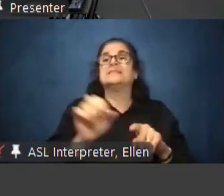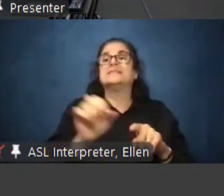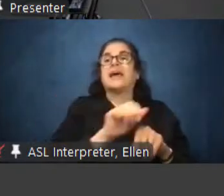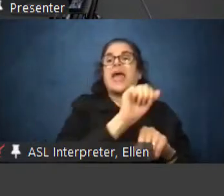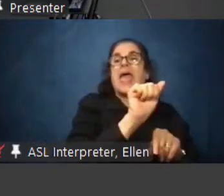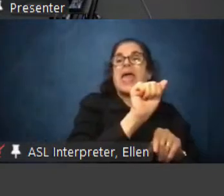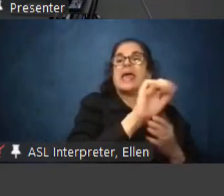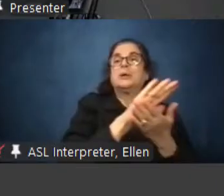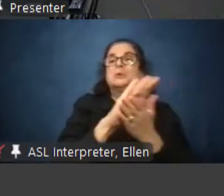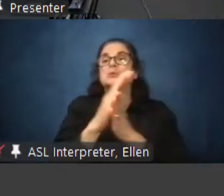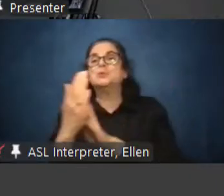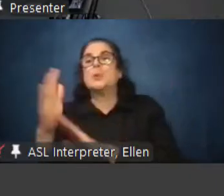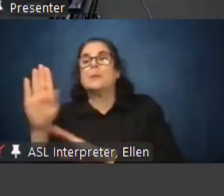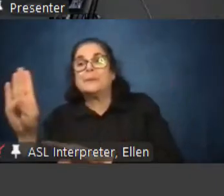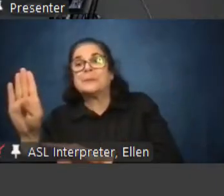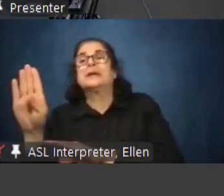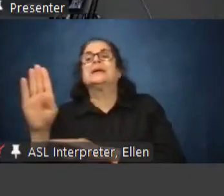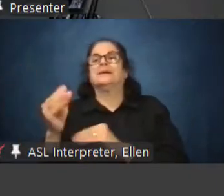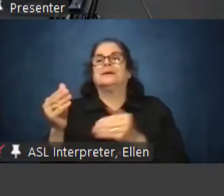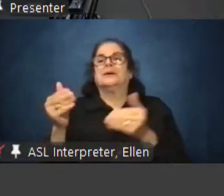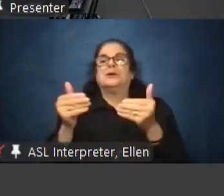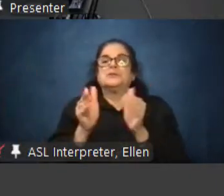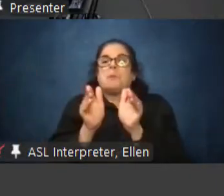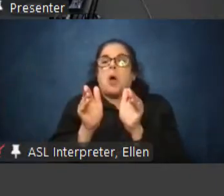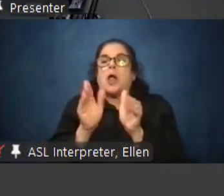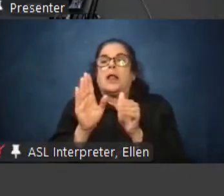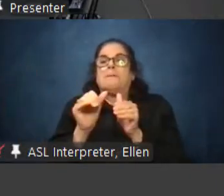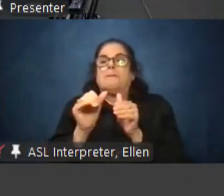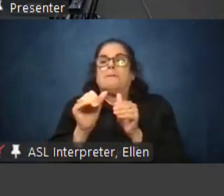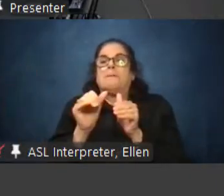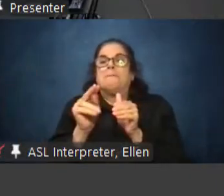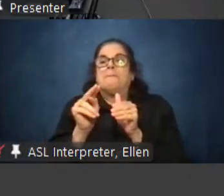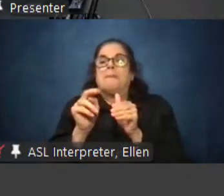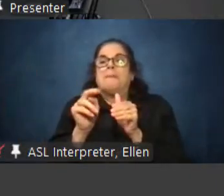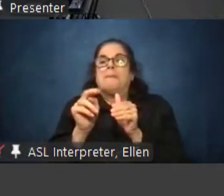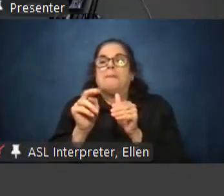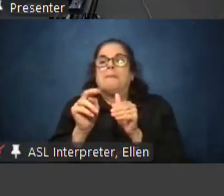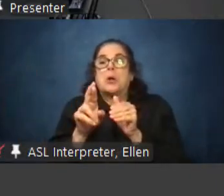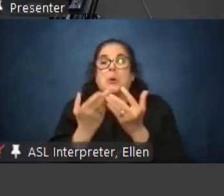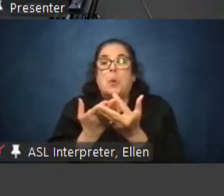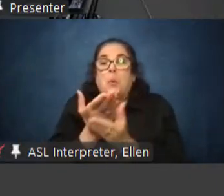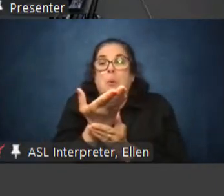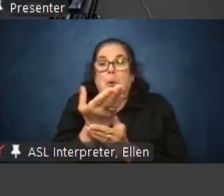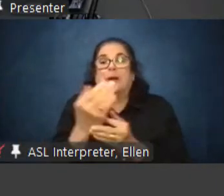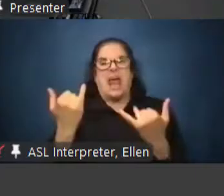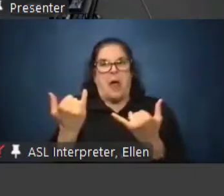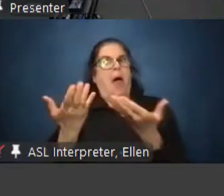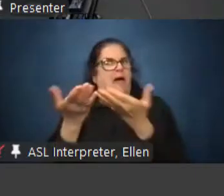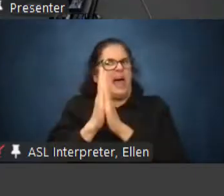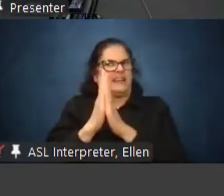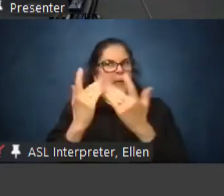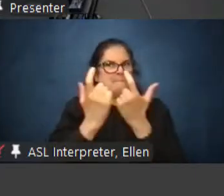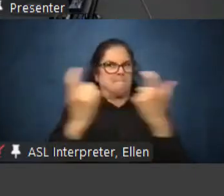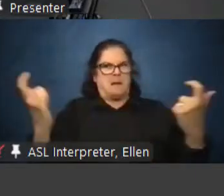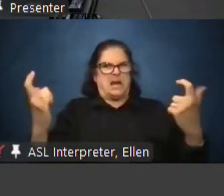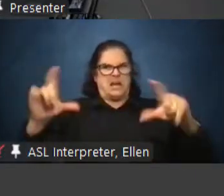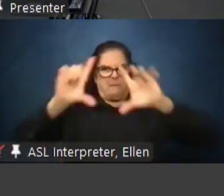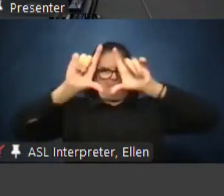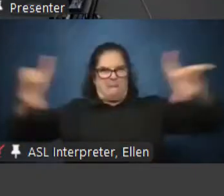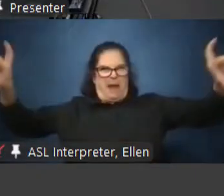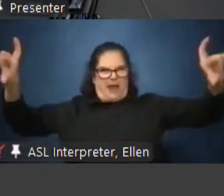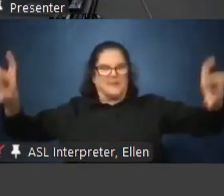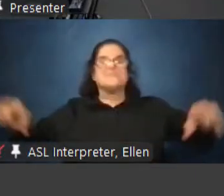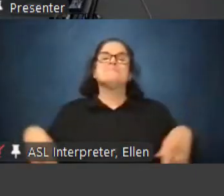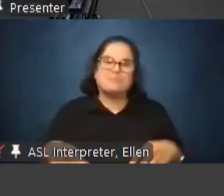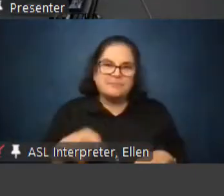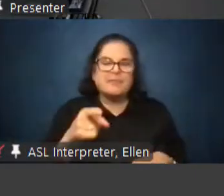asked for a big banner this time, so we'll see what we get. So onto the slides I'm showing you actually in proper. So this is actually in the red-purple